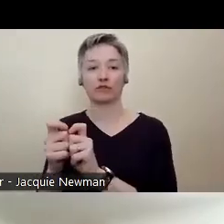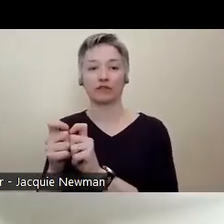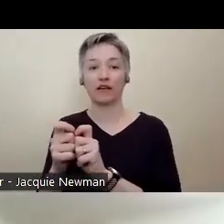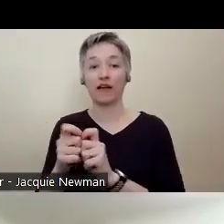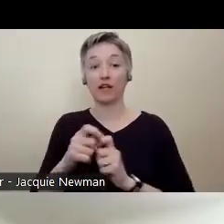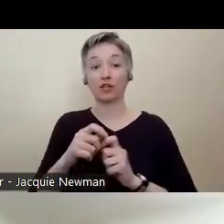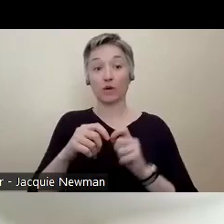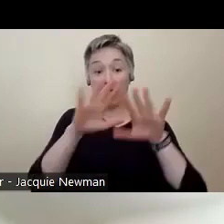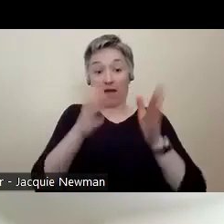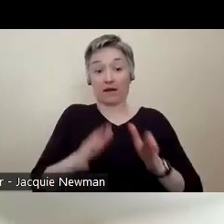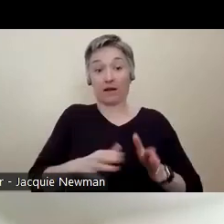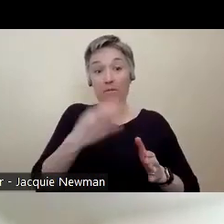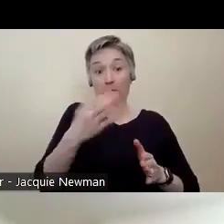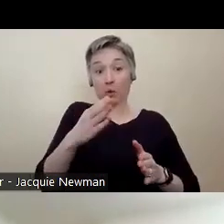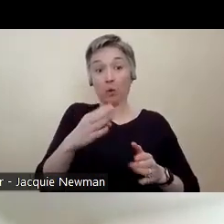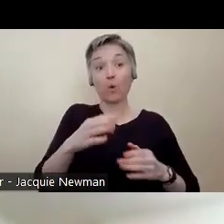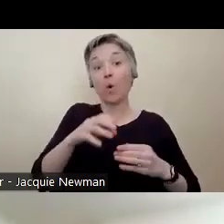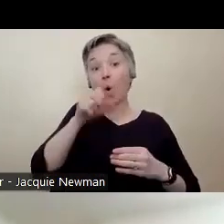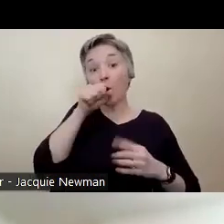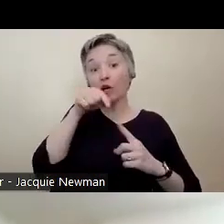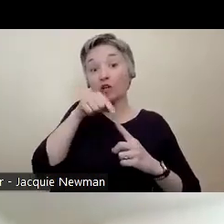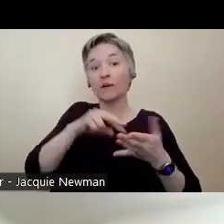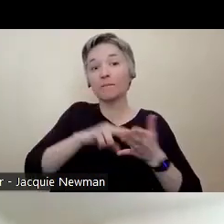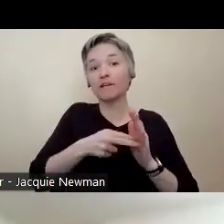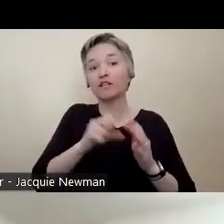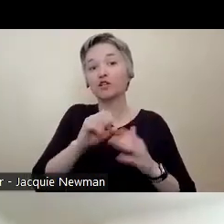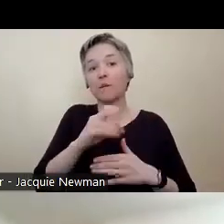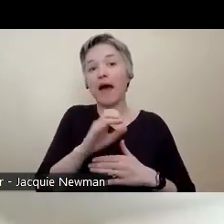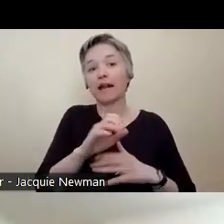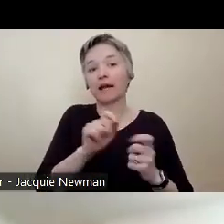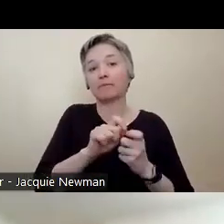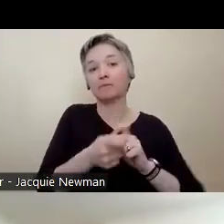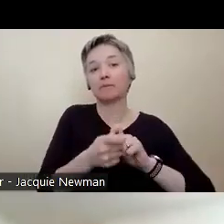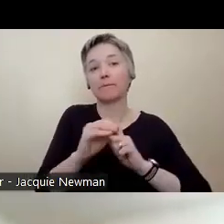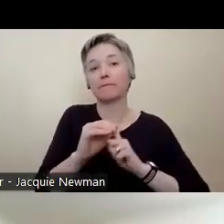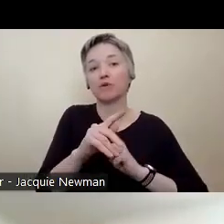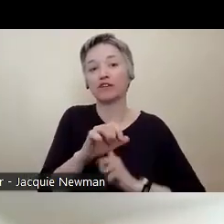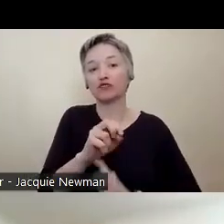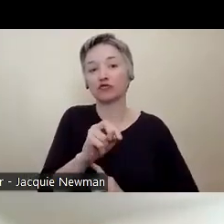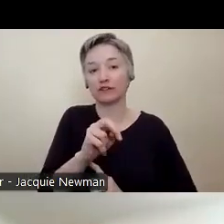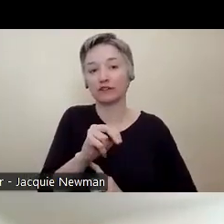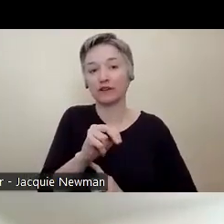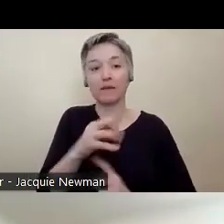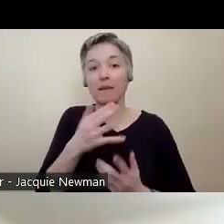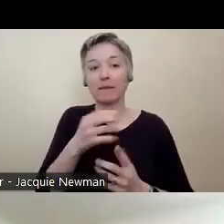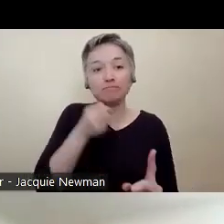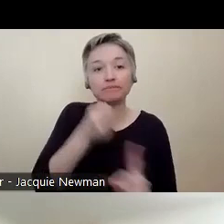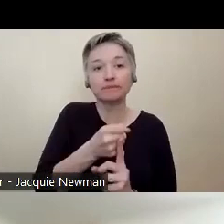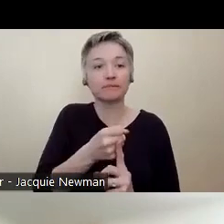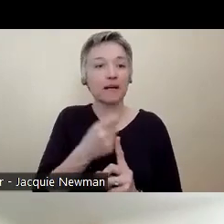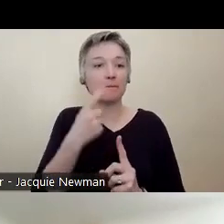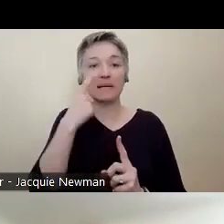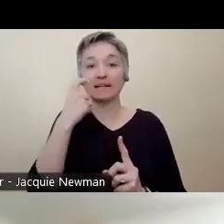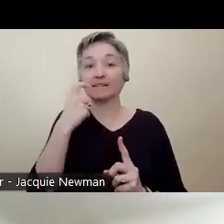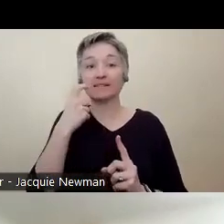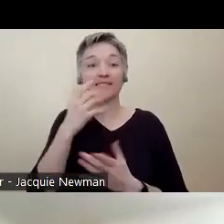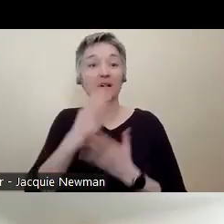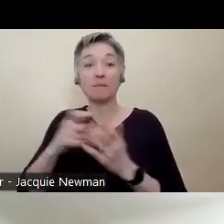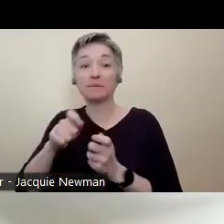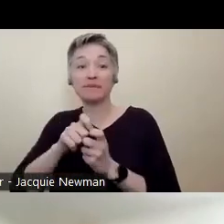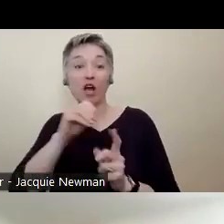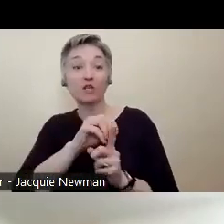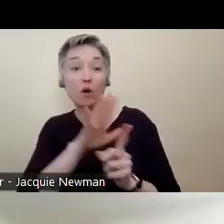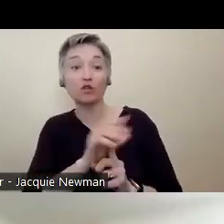a somatic mutation. He has one mutation, it hit over the course of his life from an exposure or some sort of DNA change. He did